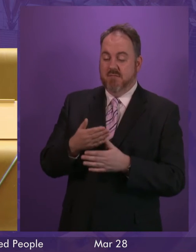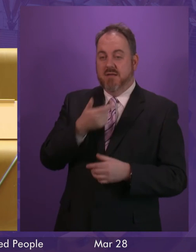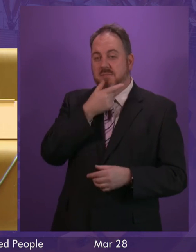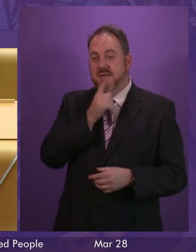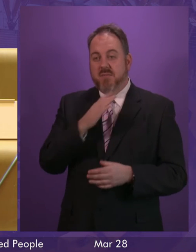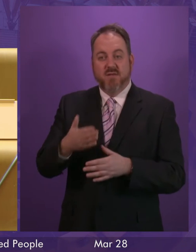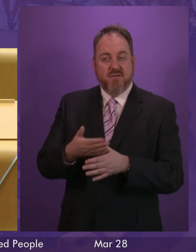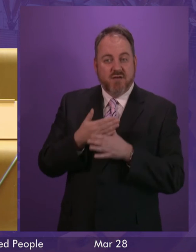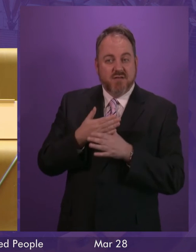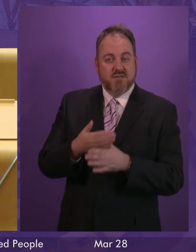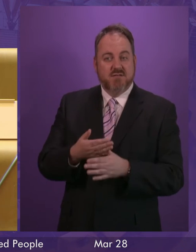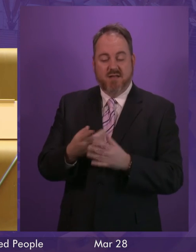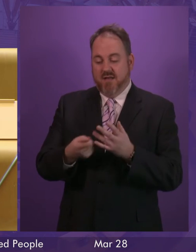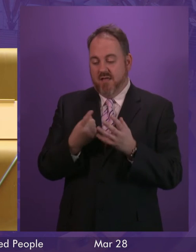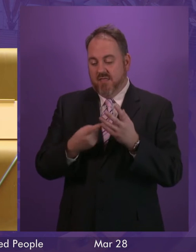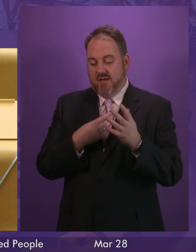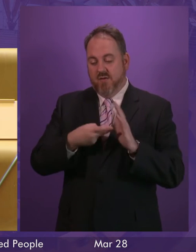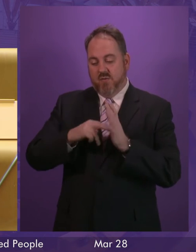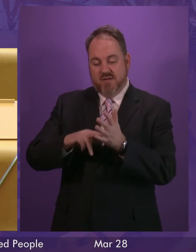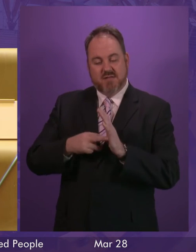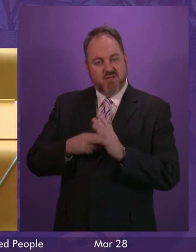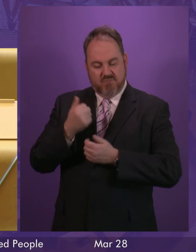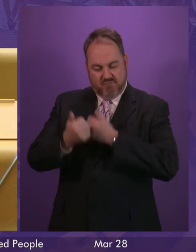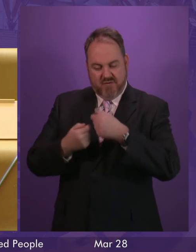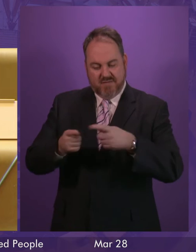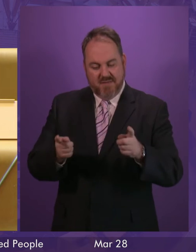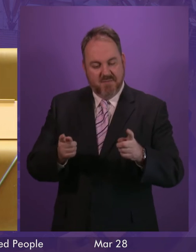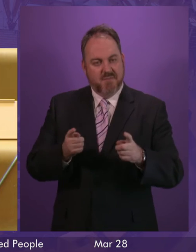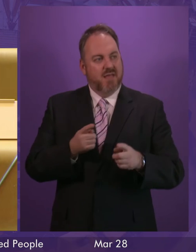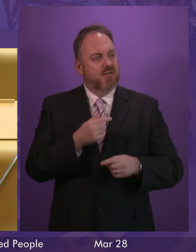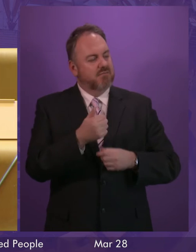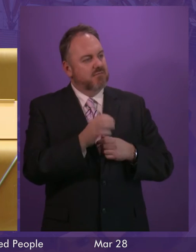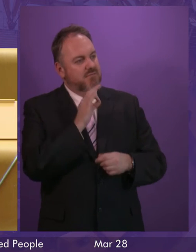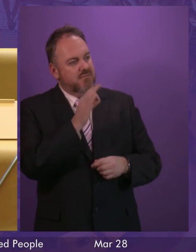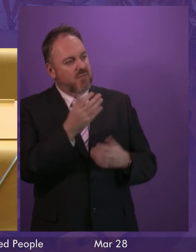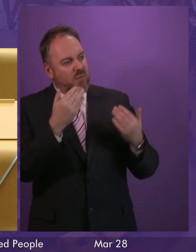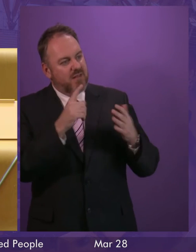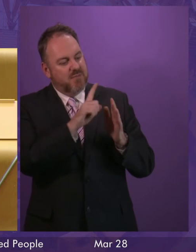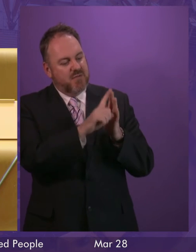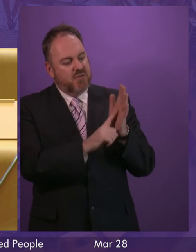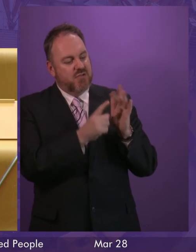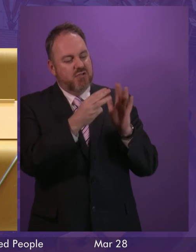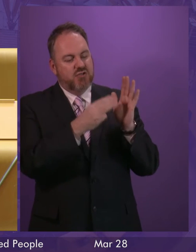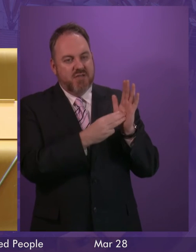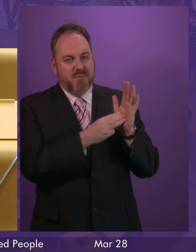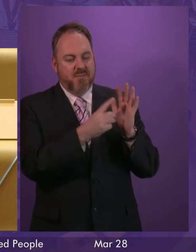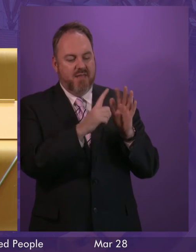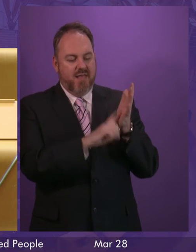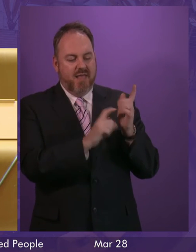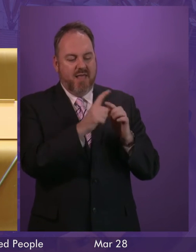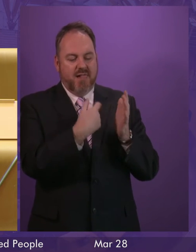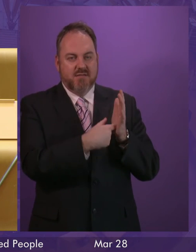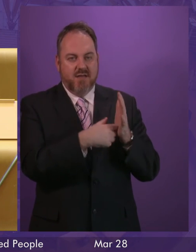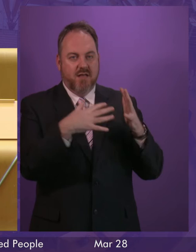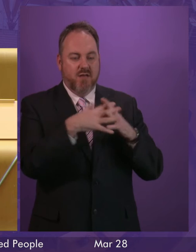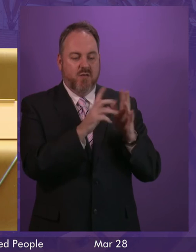Coalition and many many others besides and can I welcome Jim Elder Woodward to the public gallery this afternoon. I do welcome the